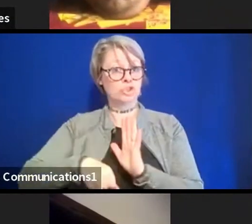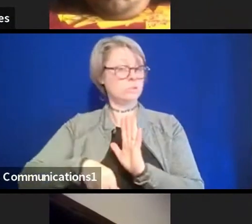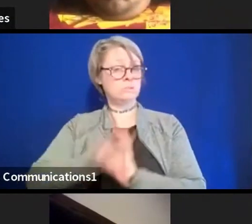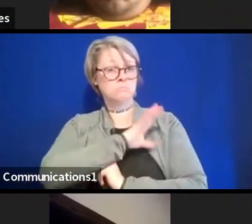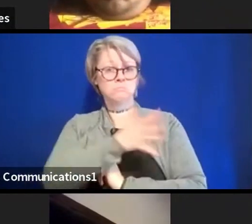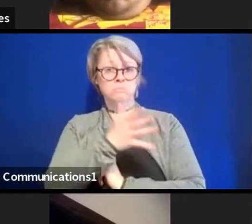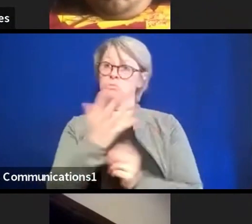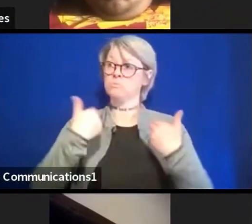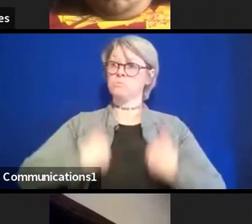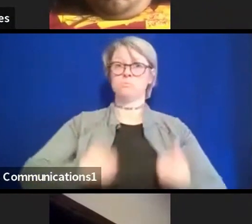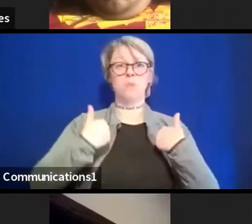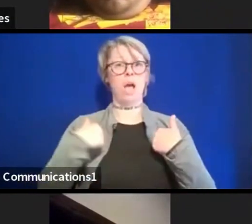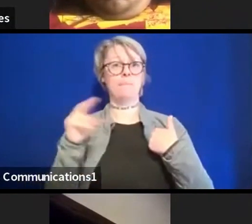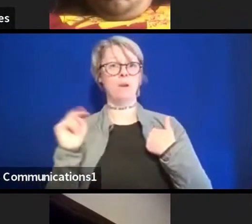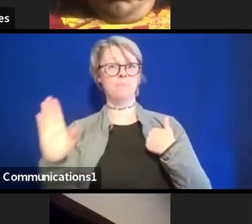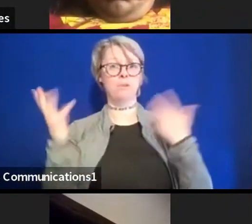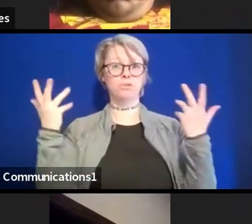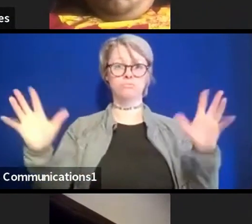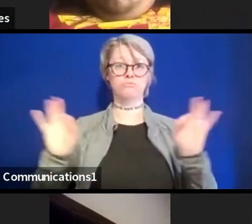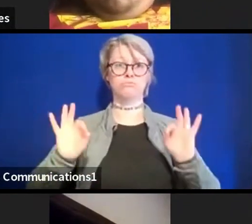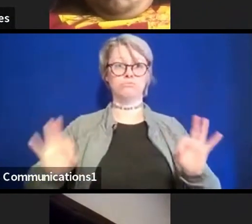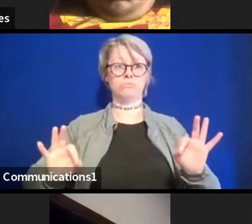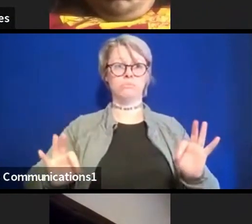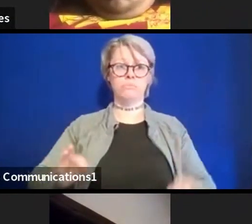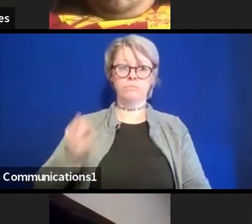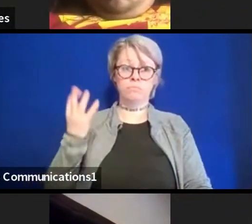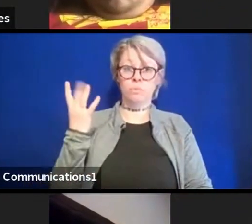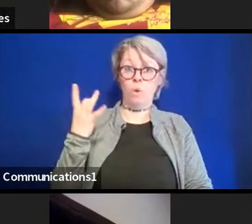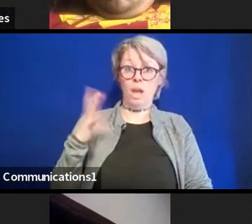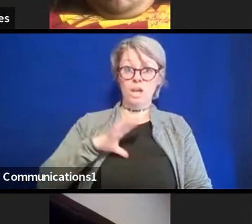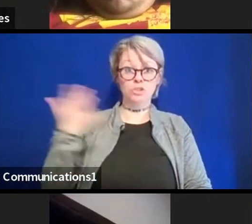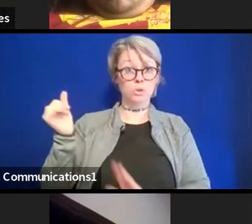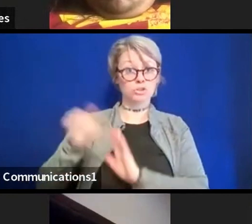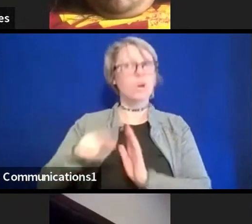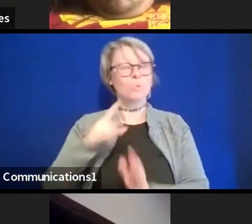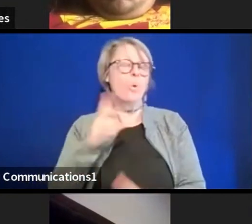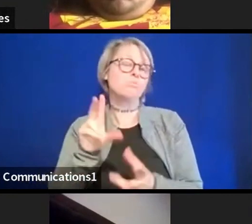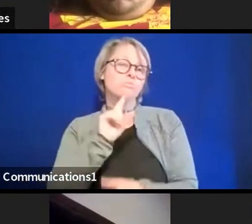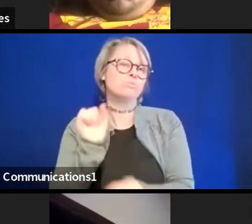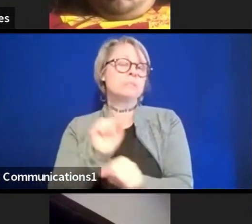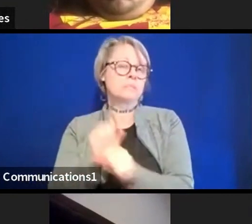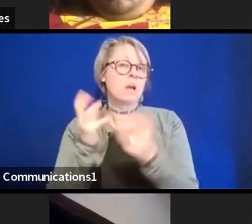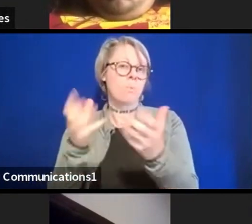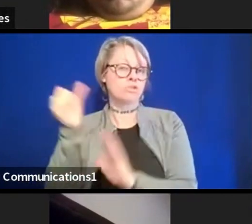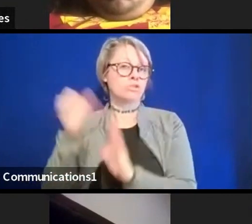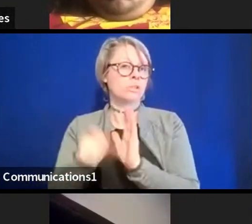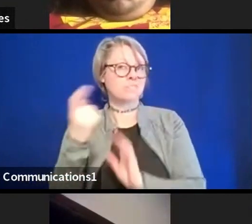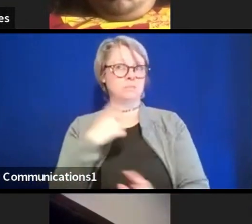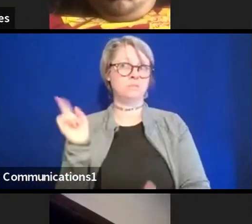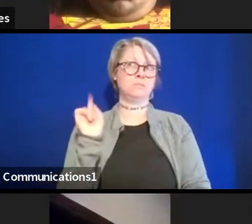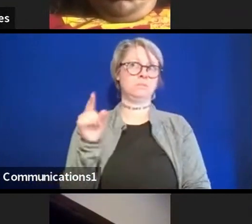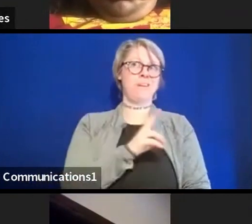And the reason for that is not because they don't want surgery, but because going to a